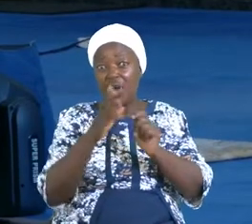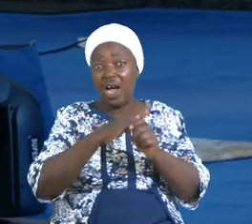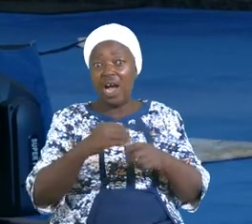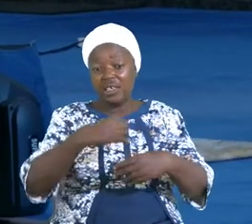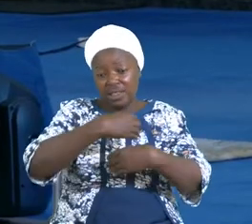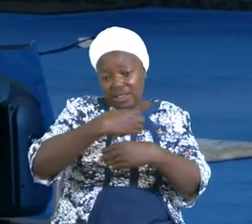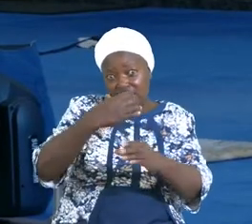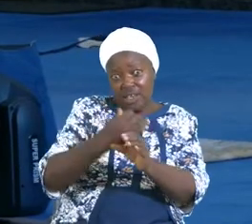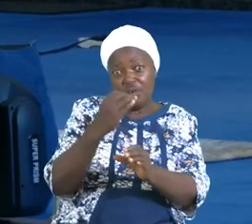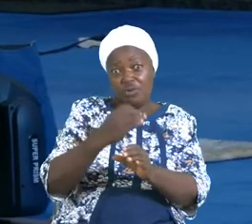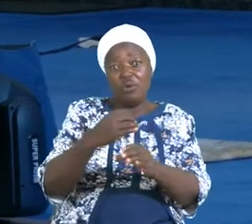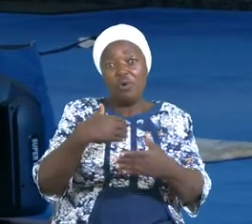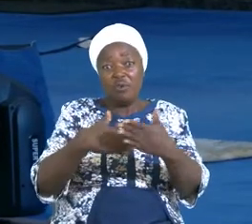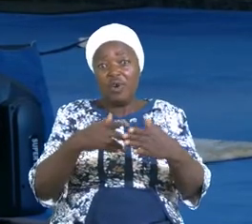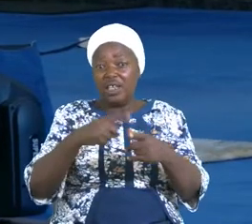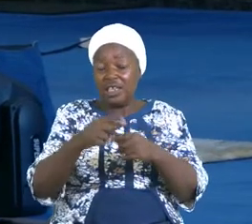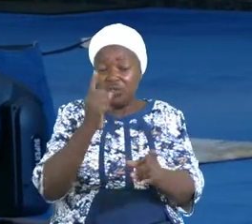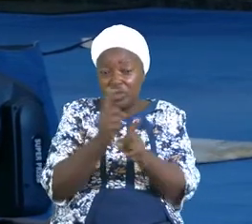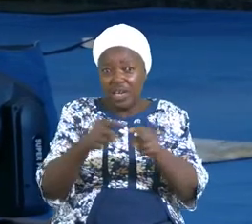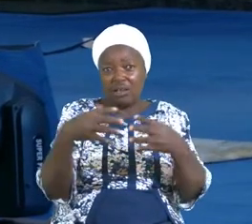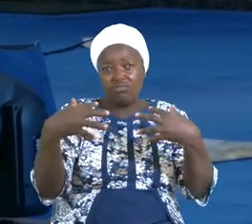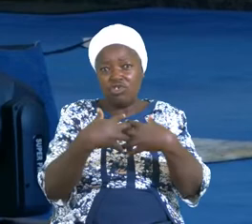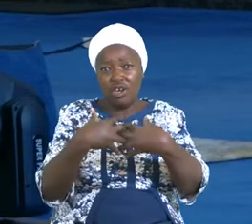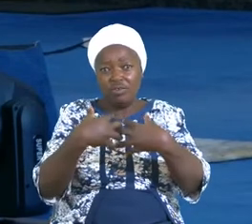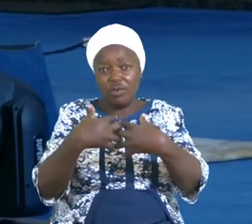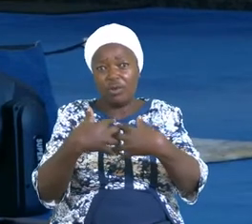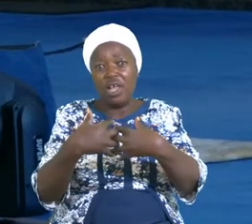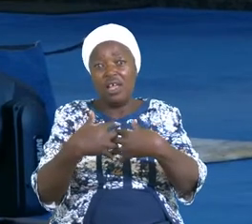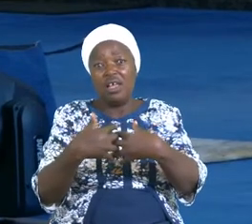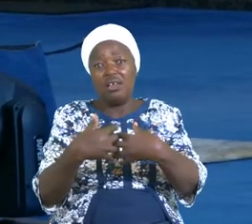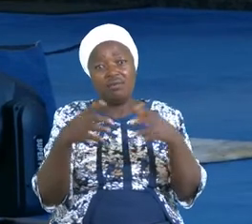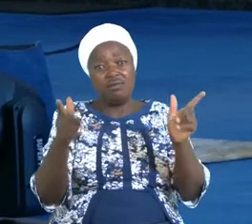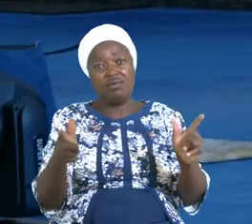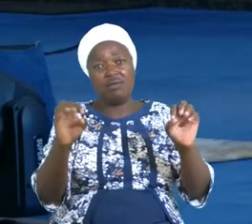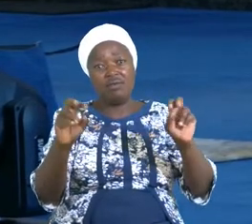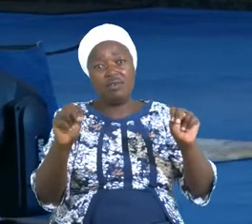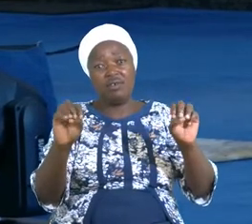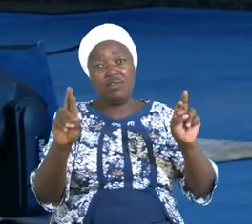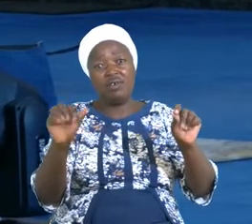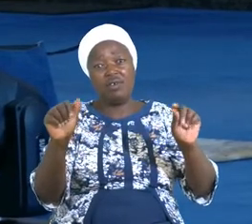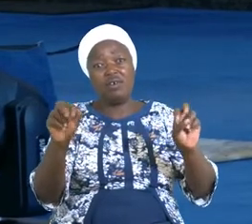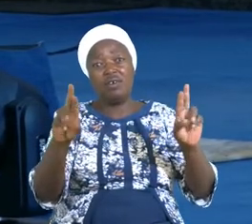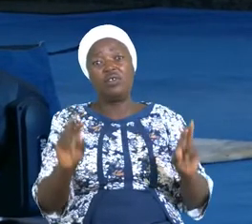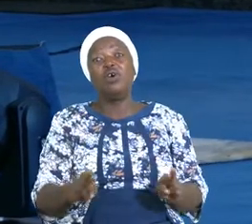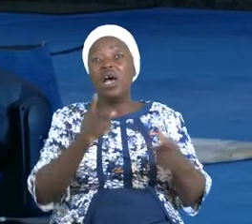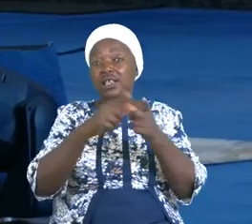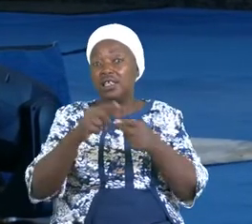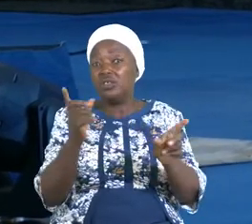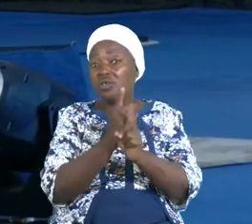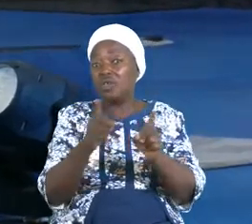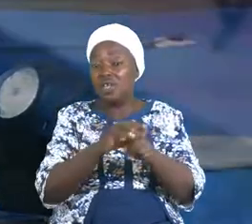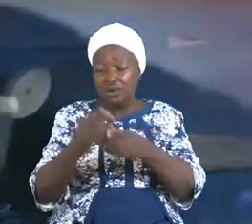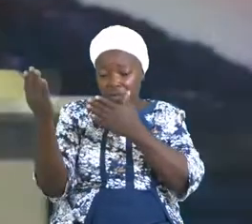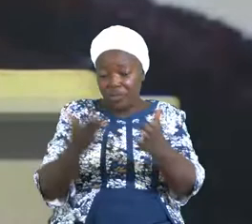generator generates light. And now, what